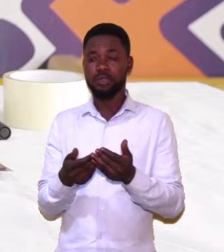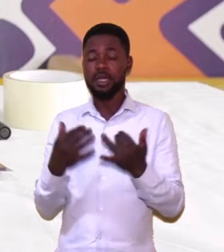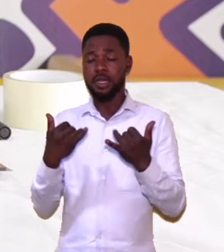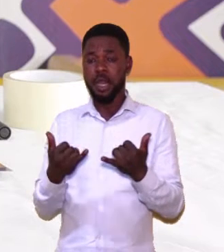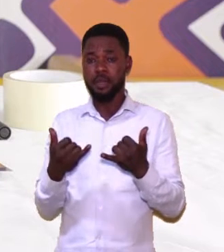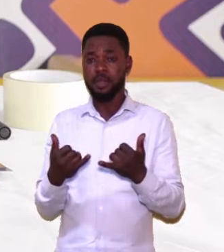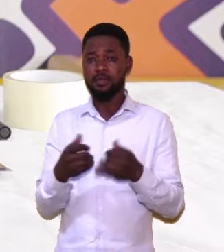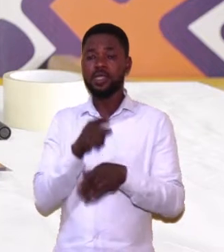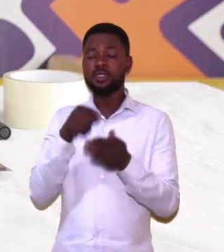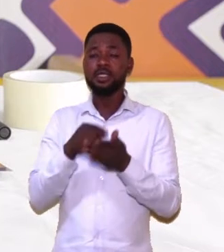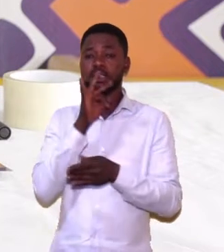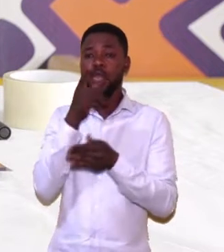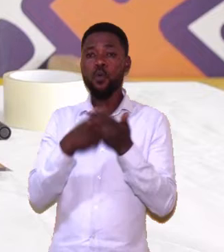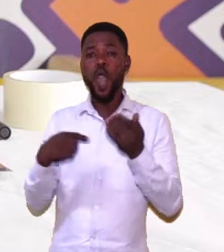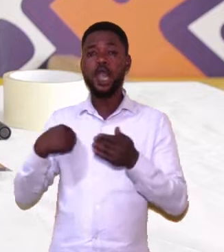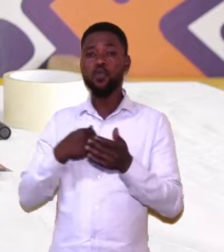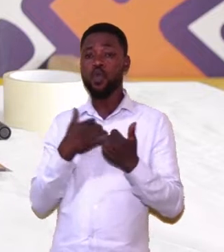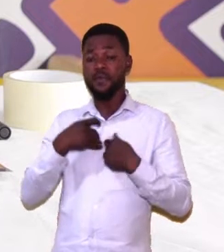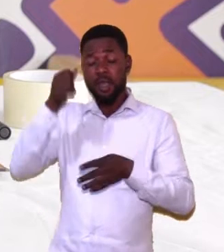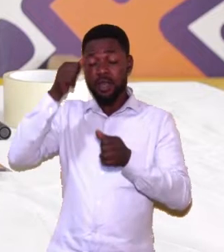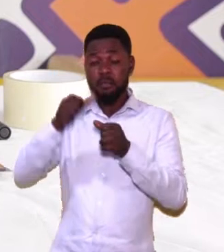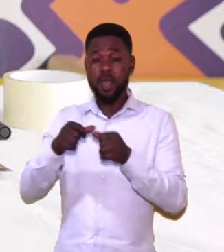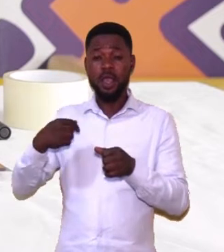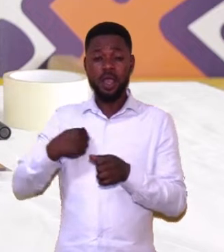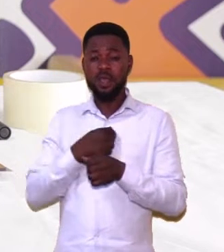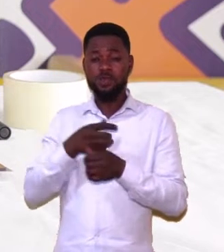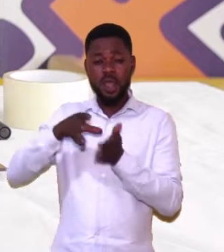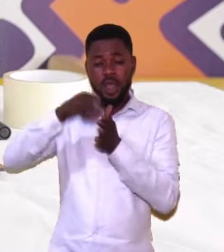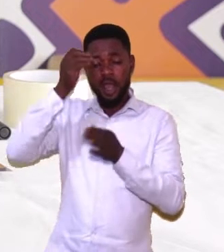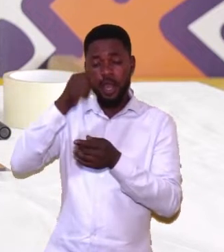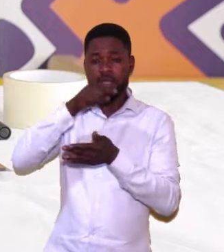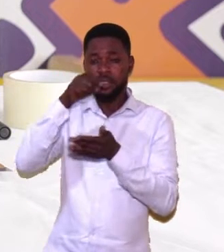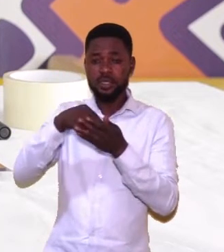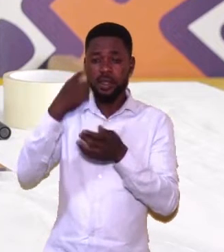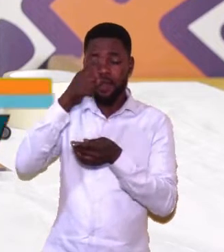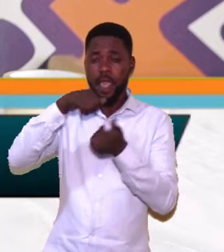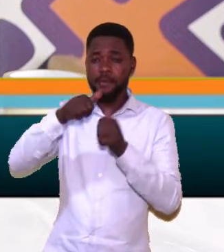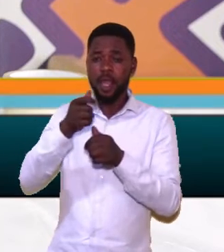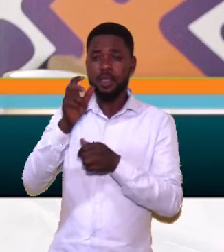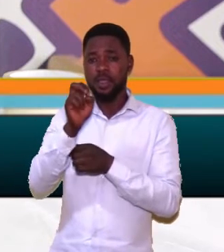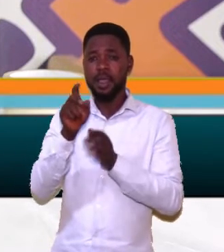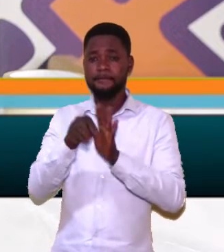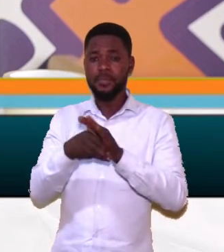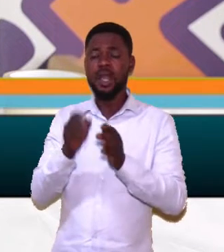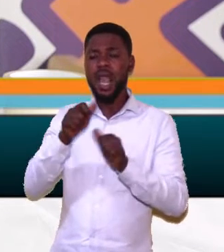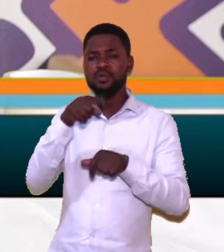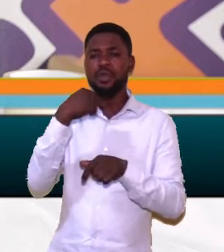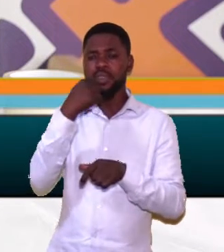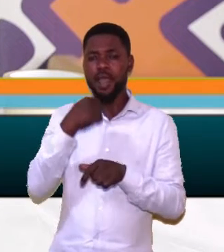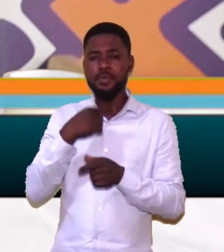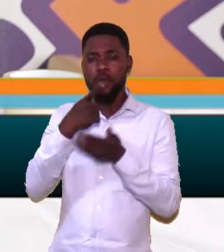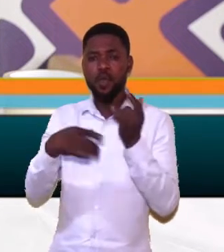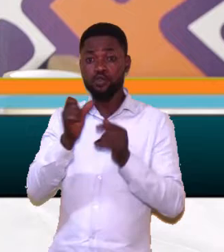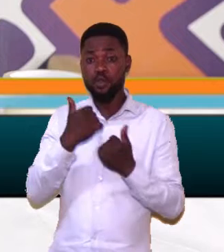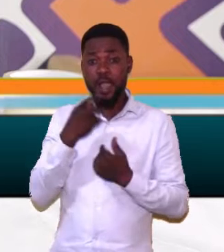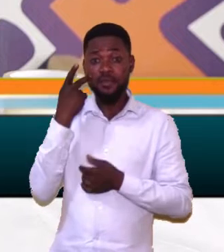Time's up. So now, this is what we have. Remember, we left this for about 30 minutes and we can see something. Can you